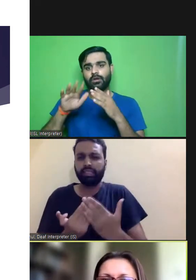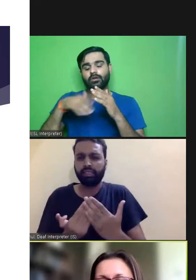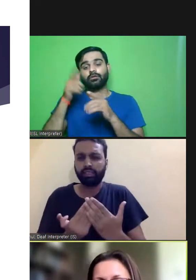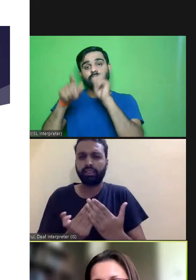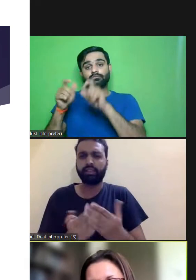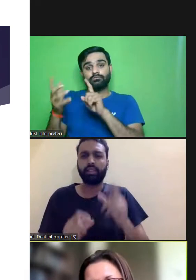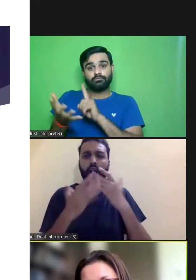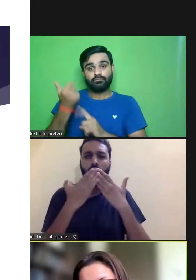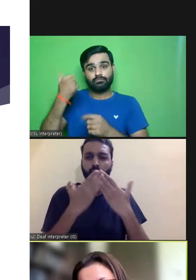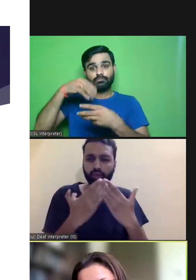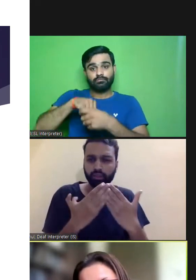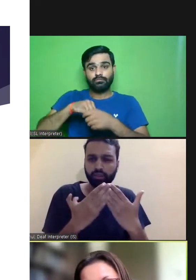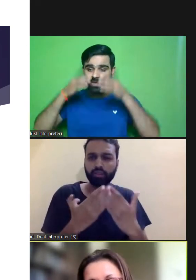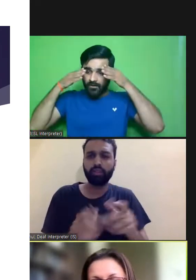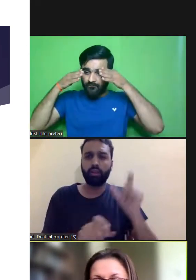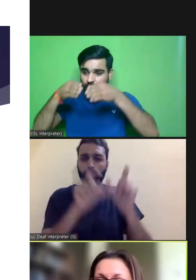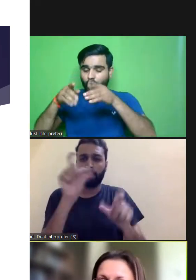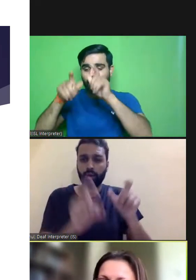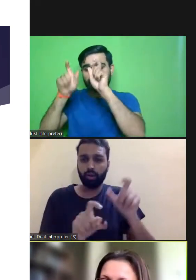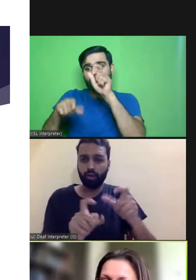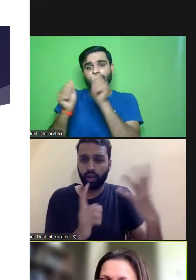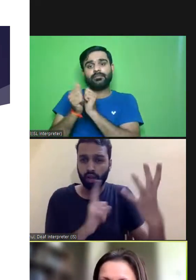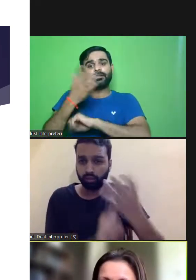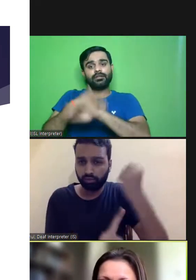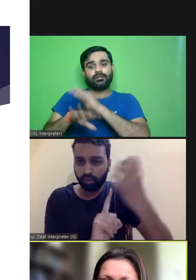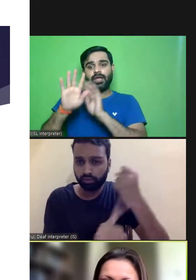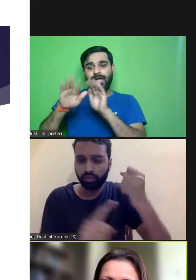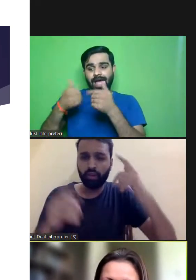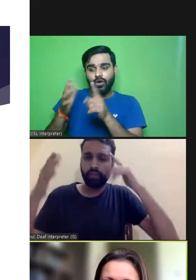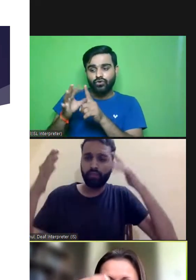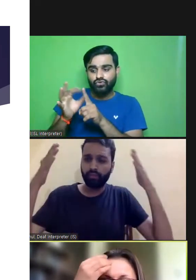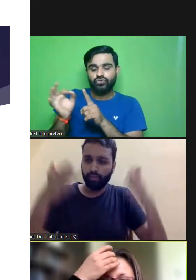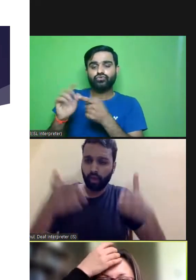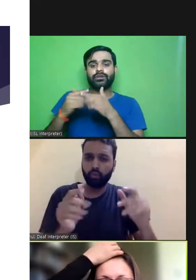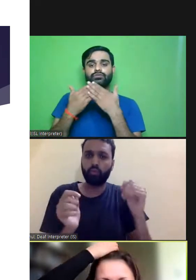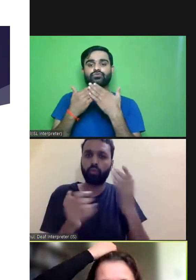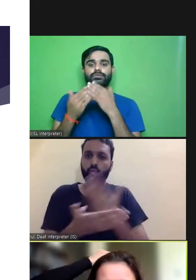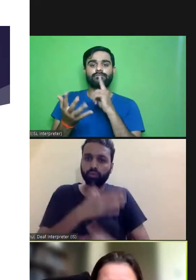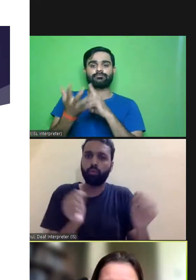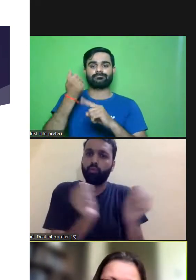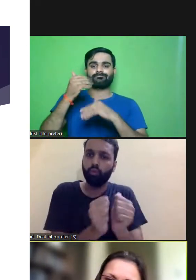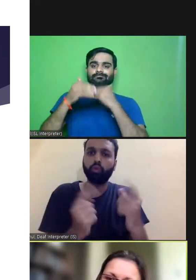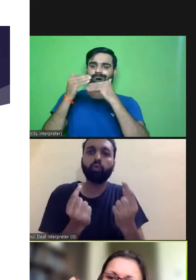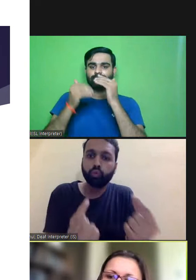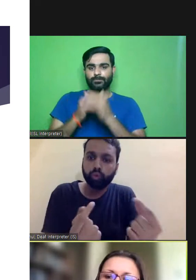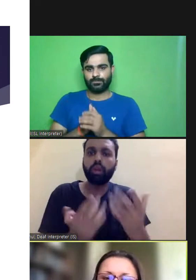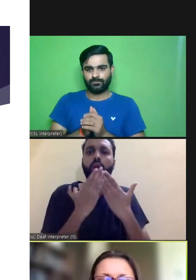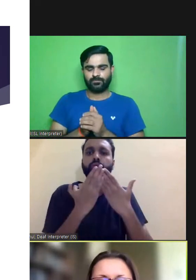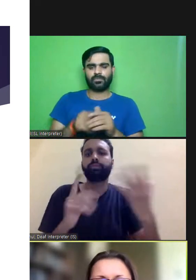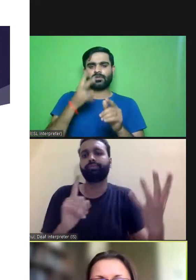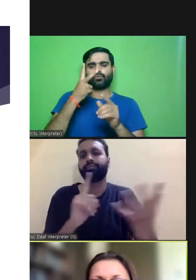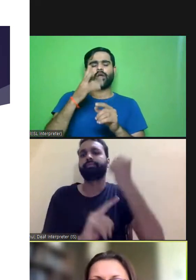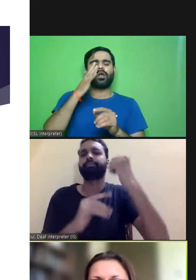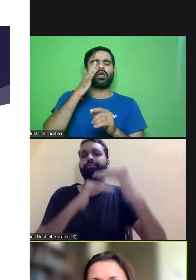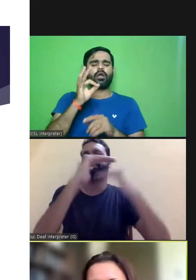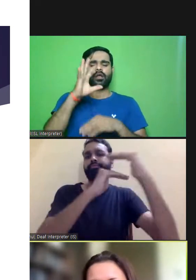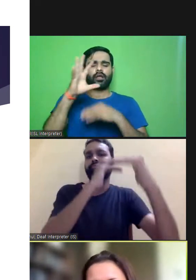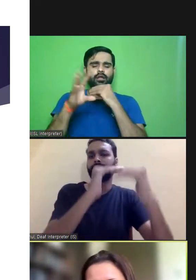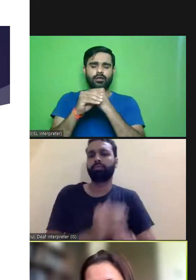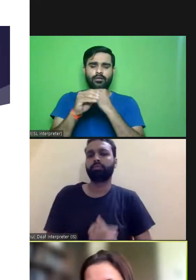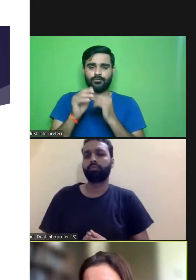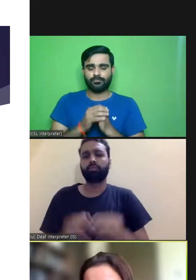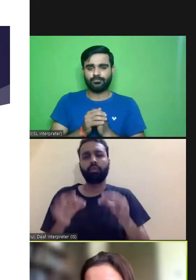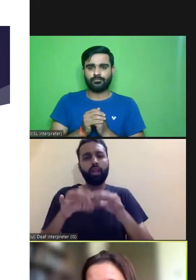really need to focus on different deprivations and how these deprivations interact. One thing that is really important is that the